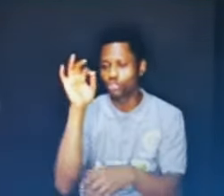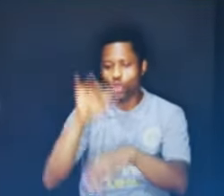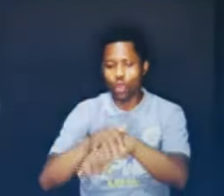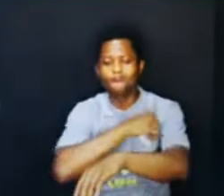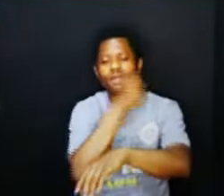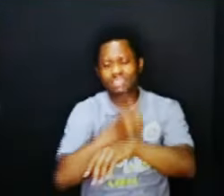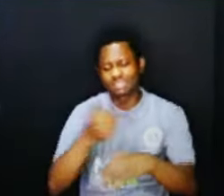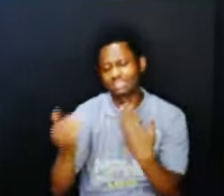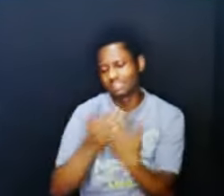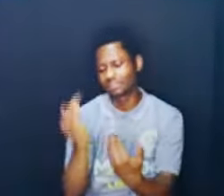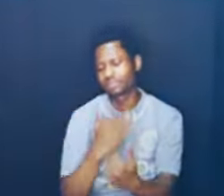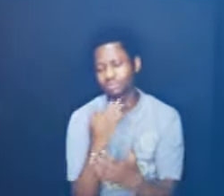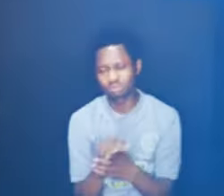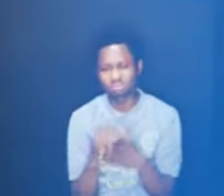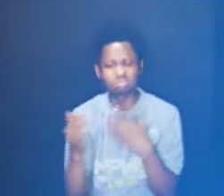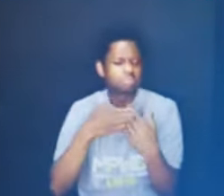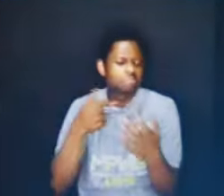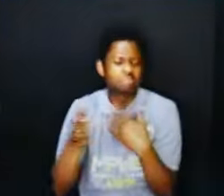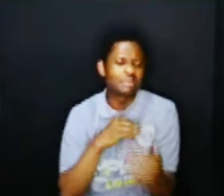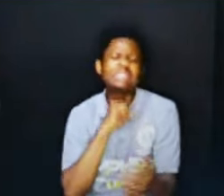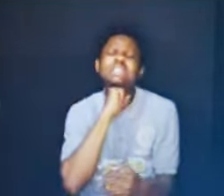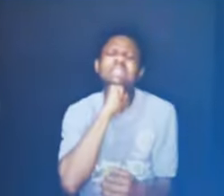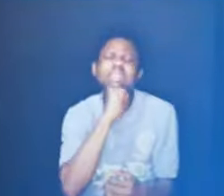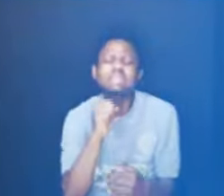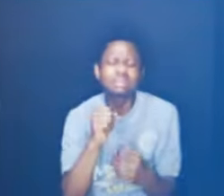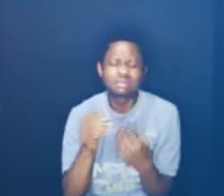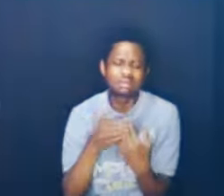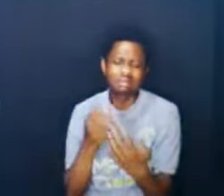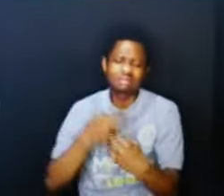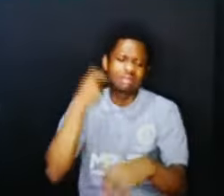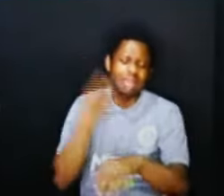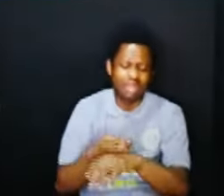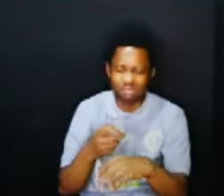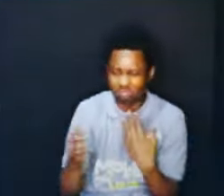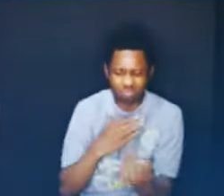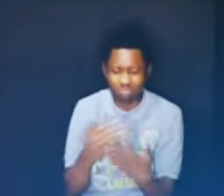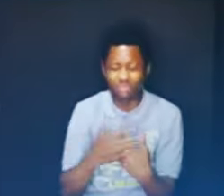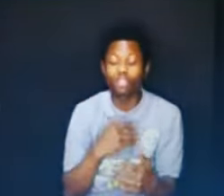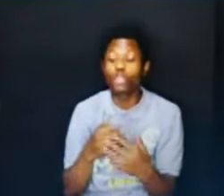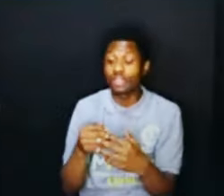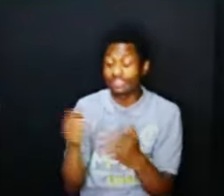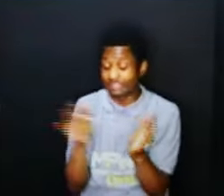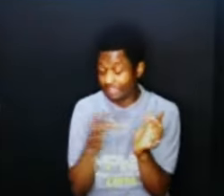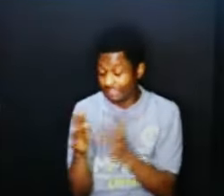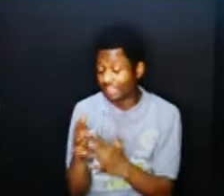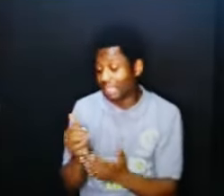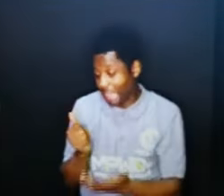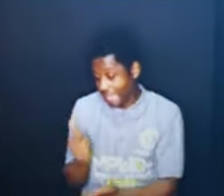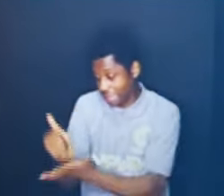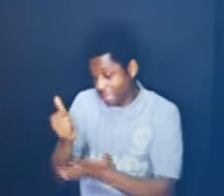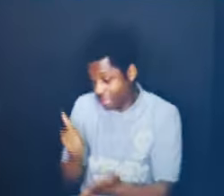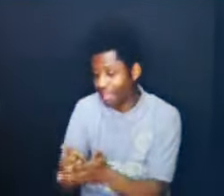No matter how difficult it seems to the natural man.